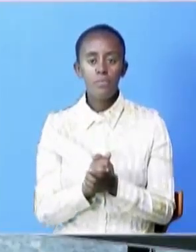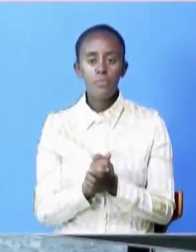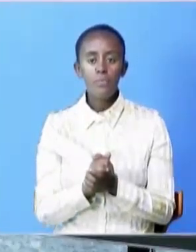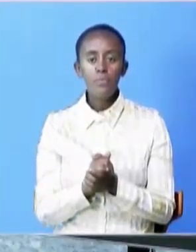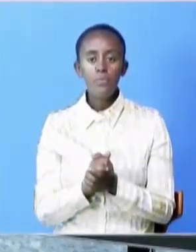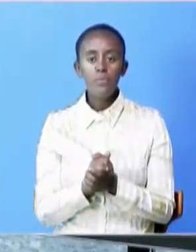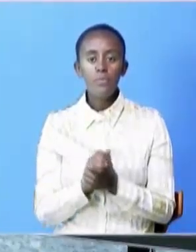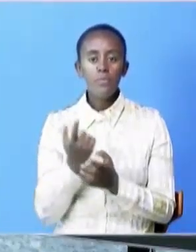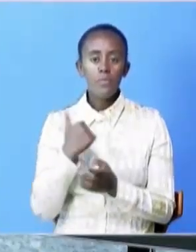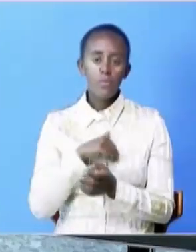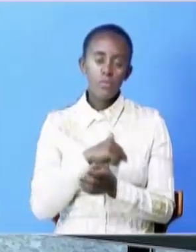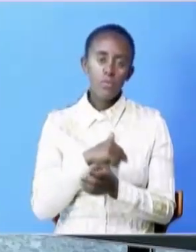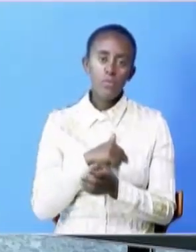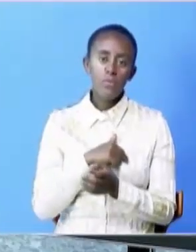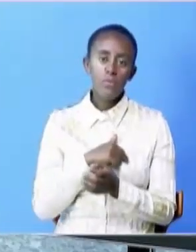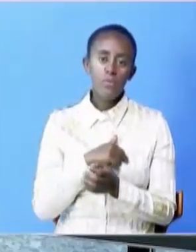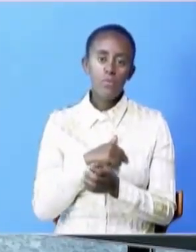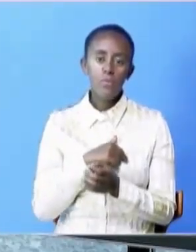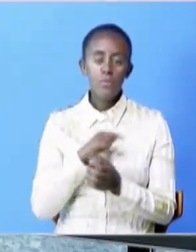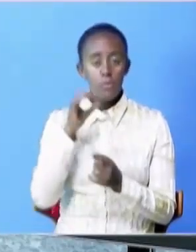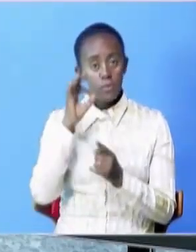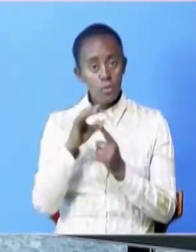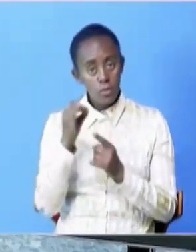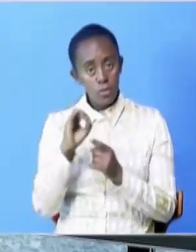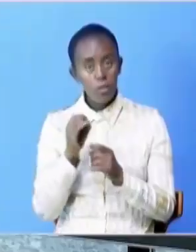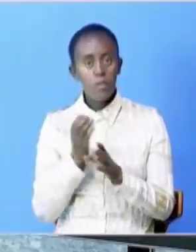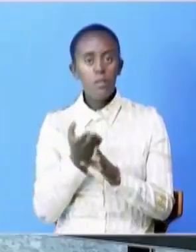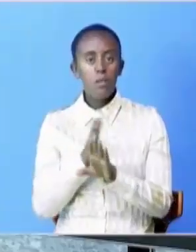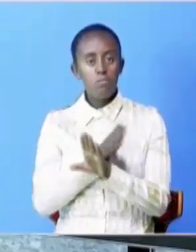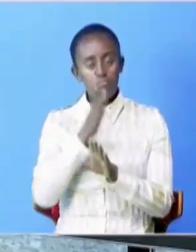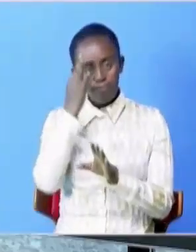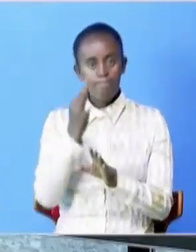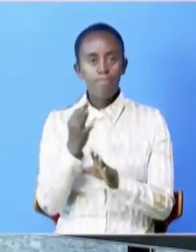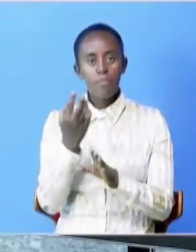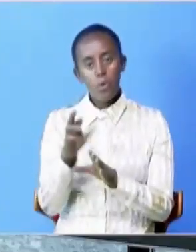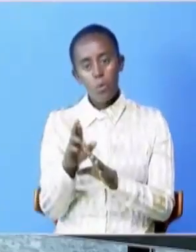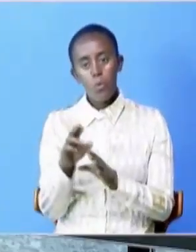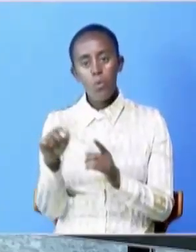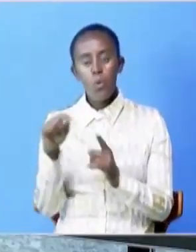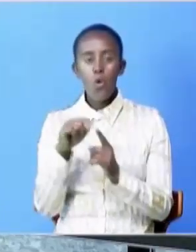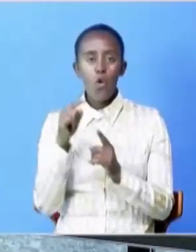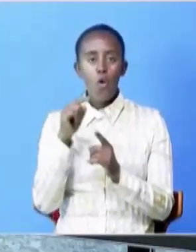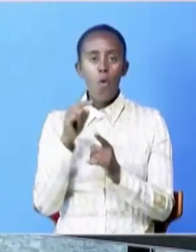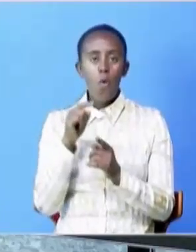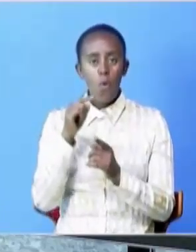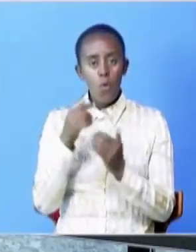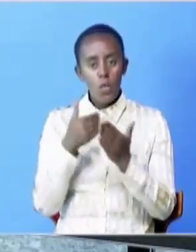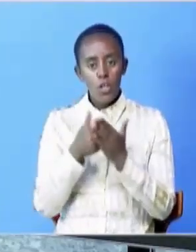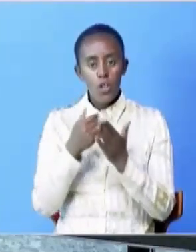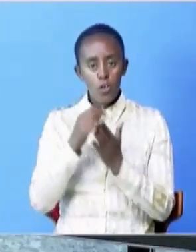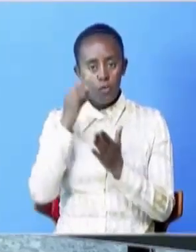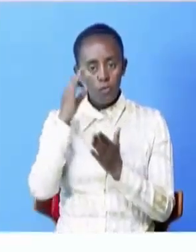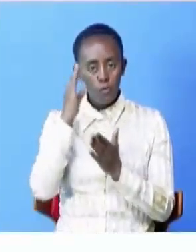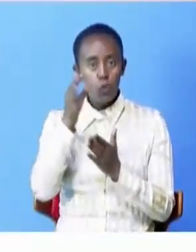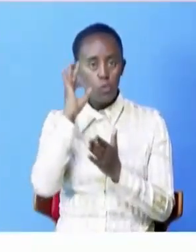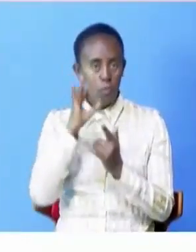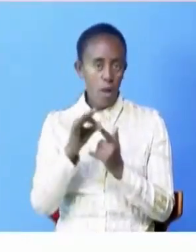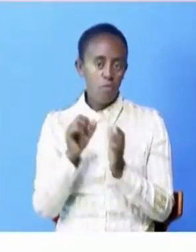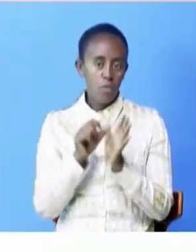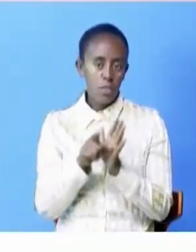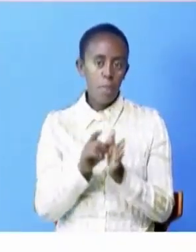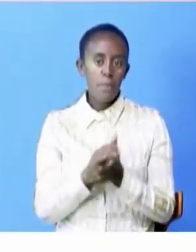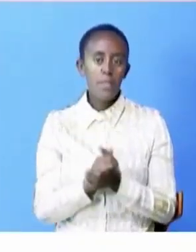Things that we have planned, preordained, or near future plans. For example,